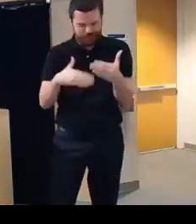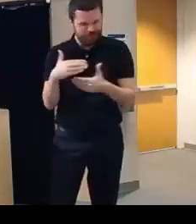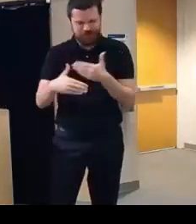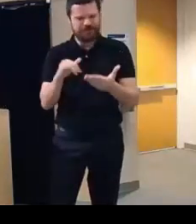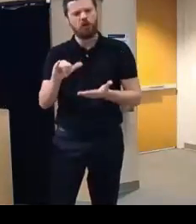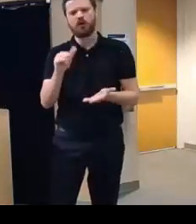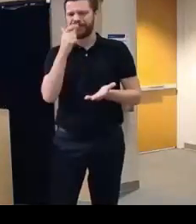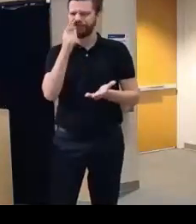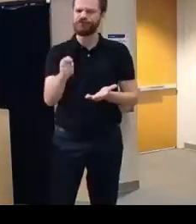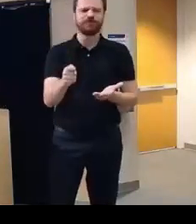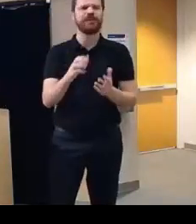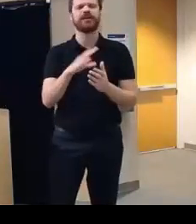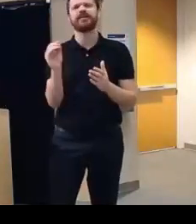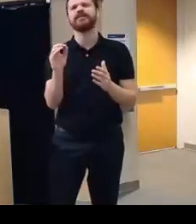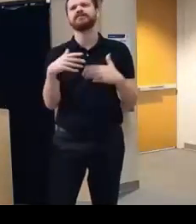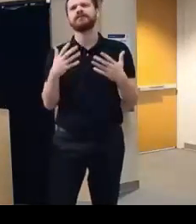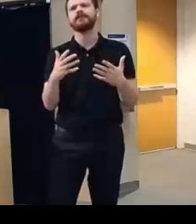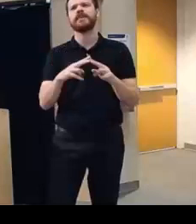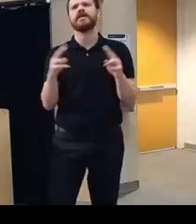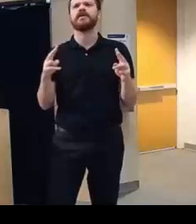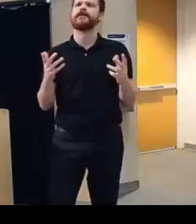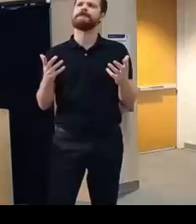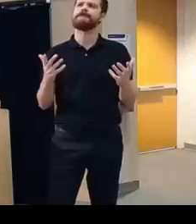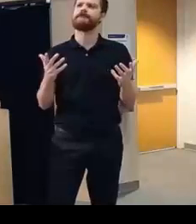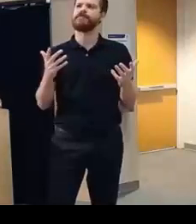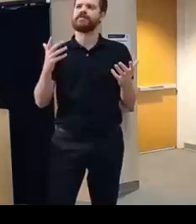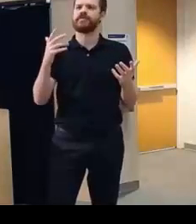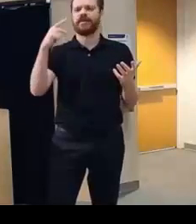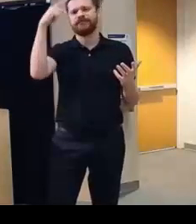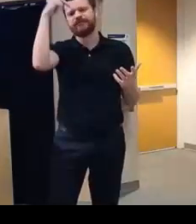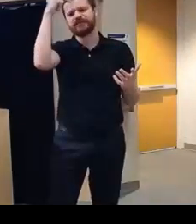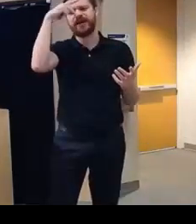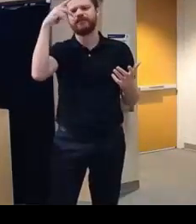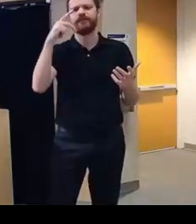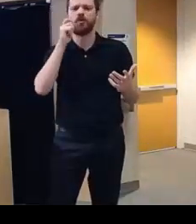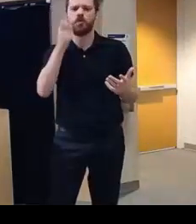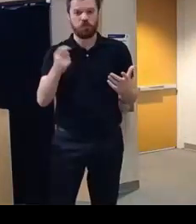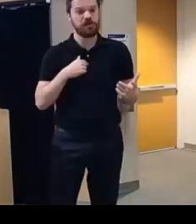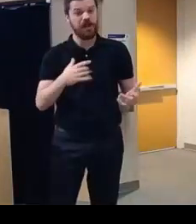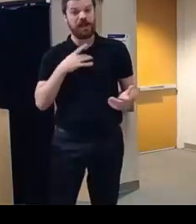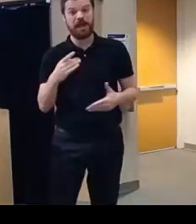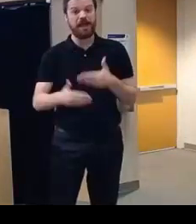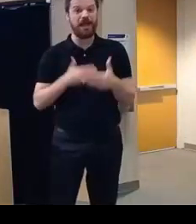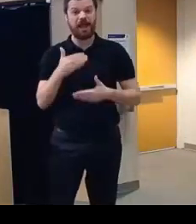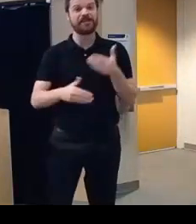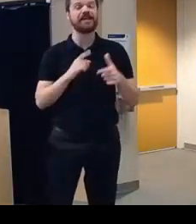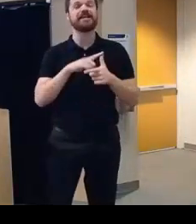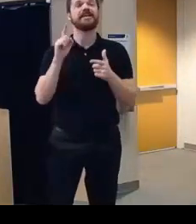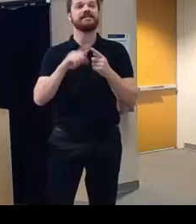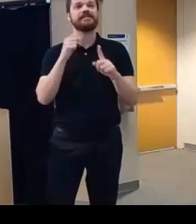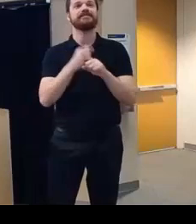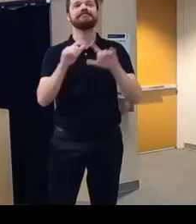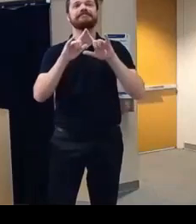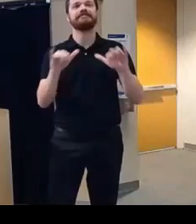was really interesting and very I guess philosophical and cool, and I liked it. But this other thing happened at the